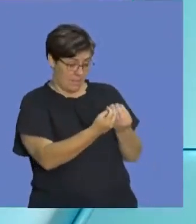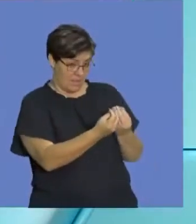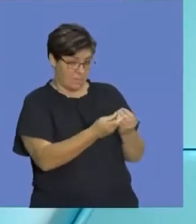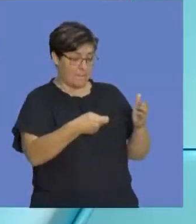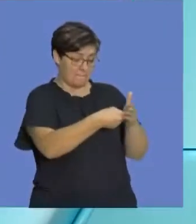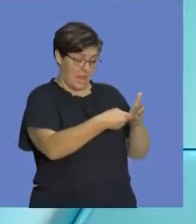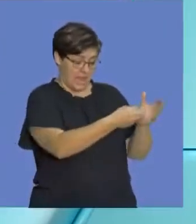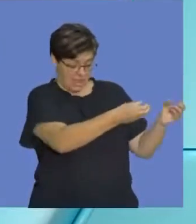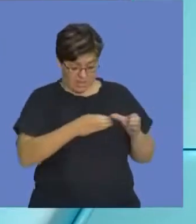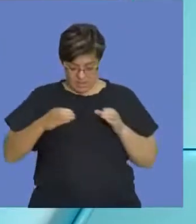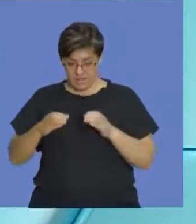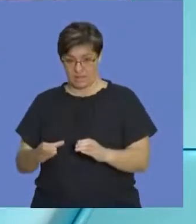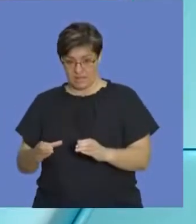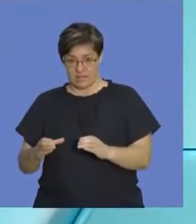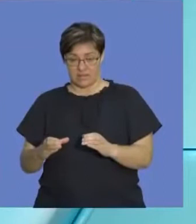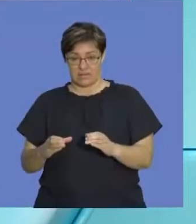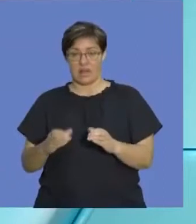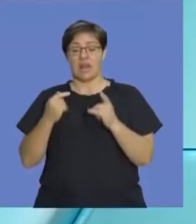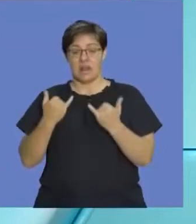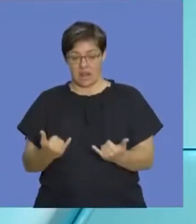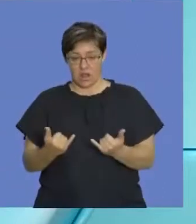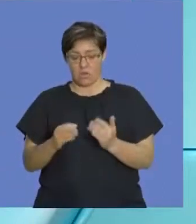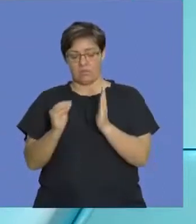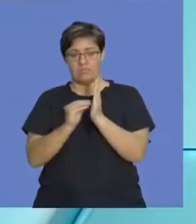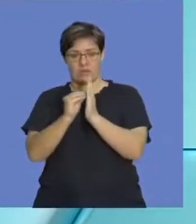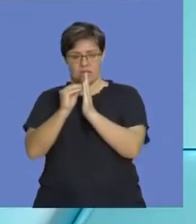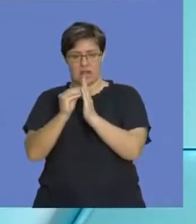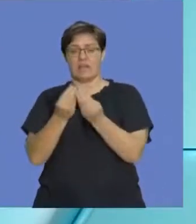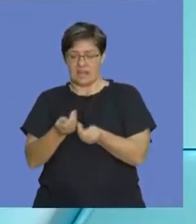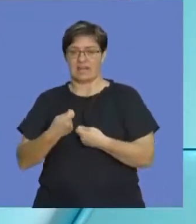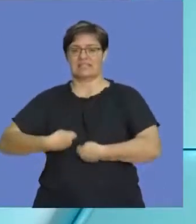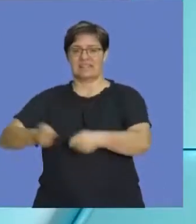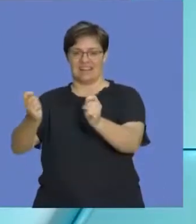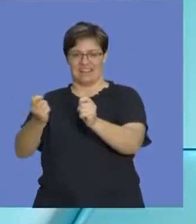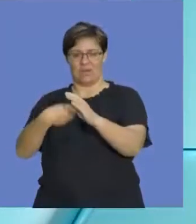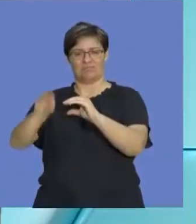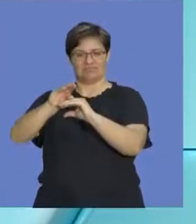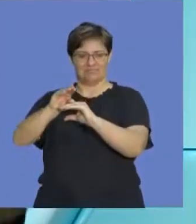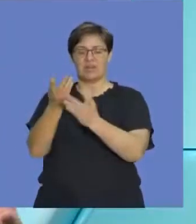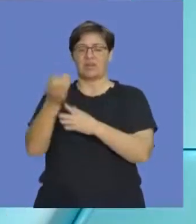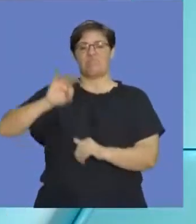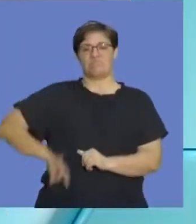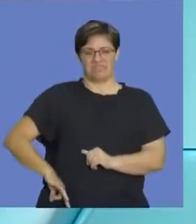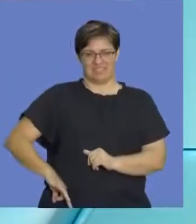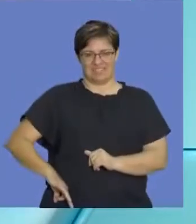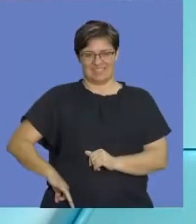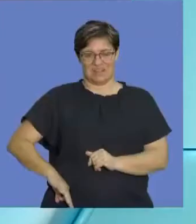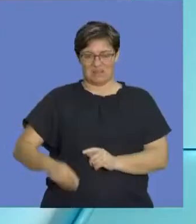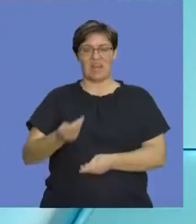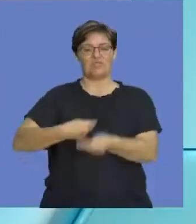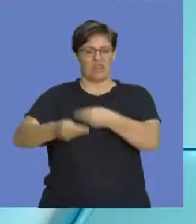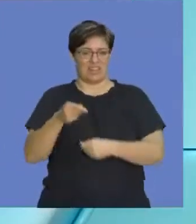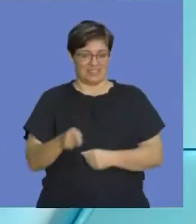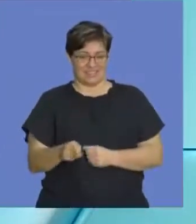have purchased. So you've bought those goods, you're going to mark them up, and you're going to sell them. Obviously you're going to make a profit. That's a trading